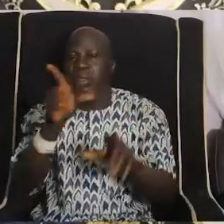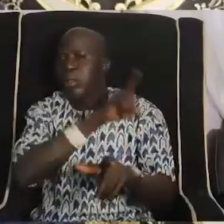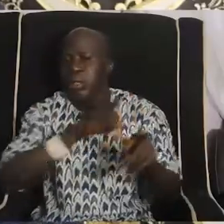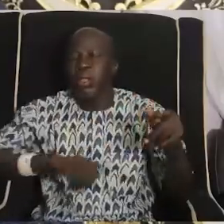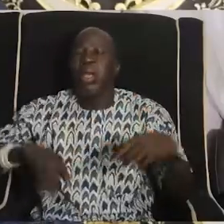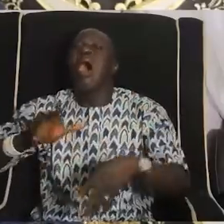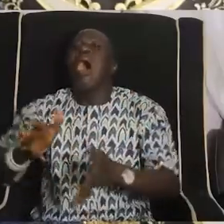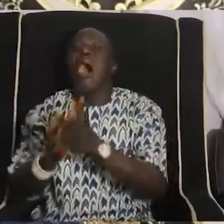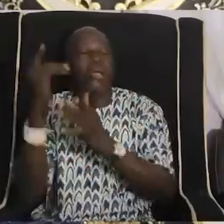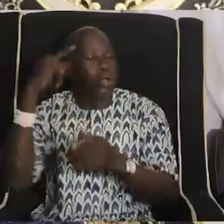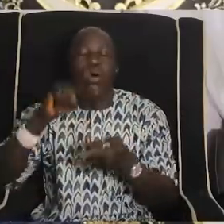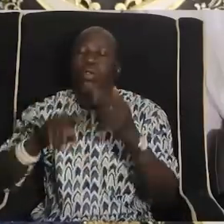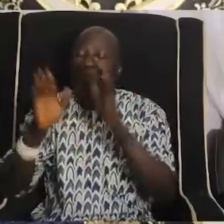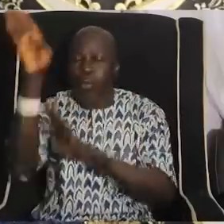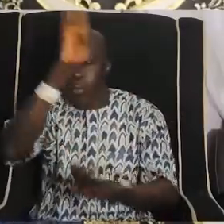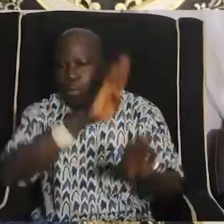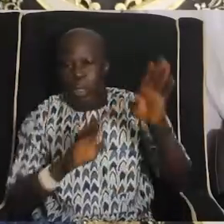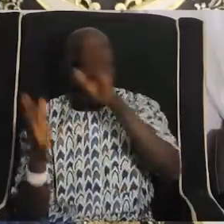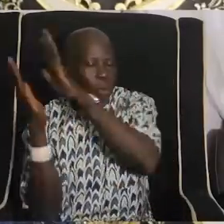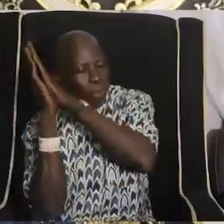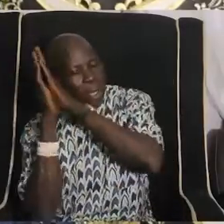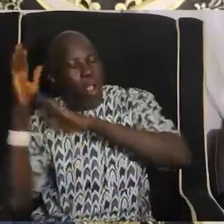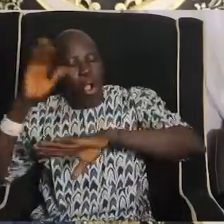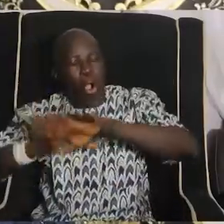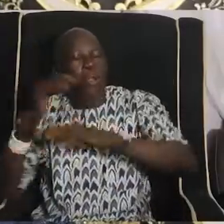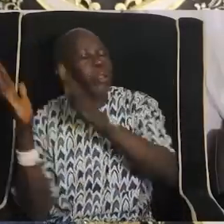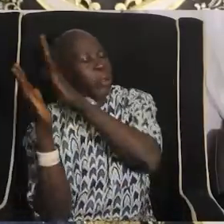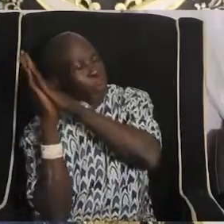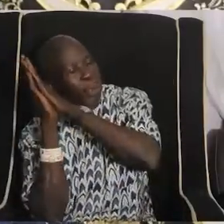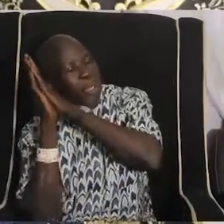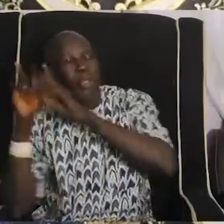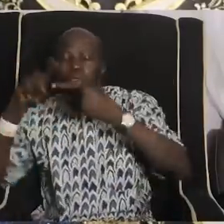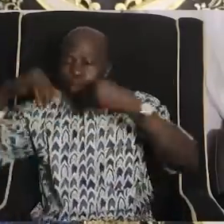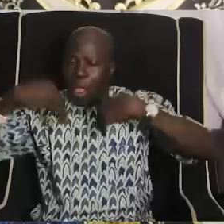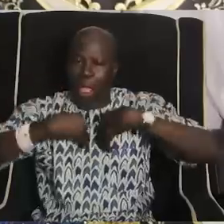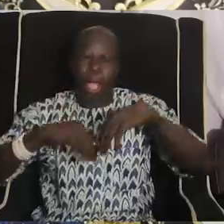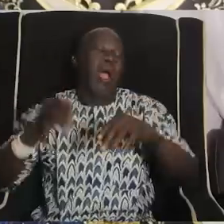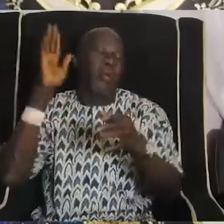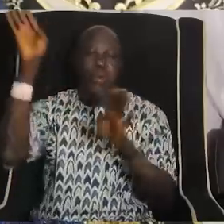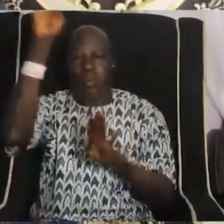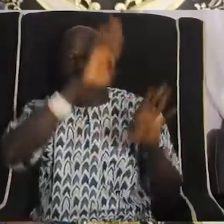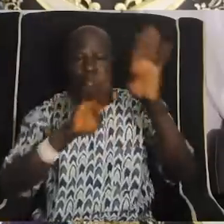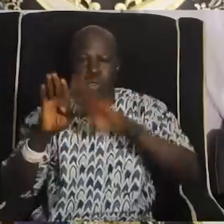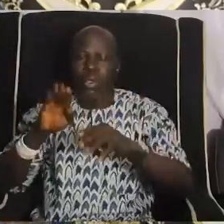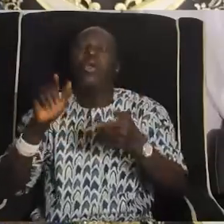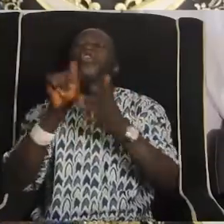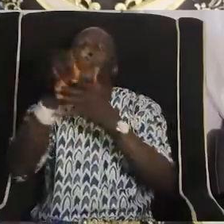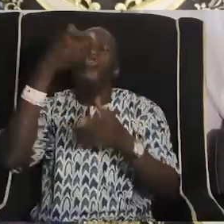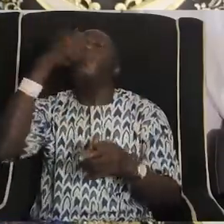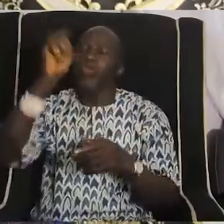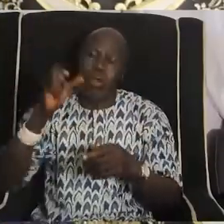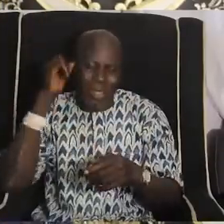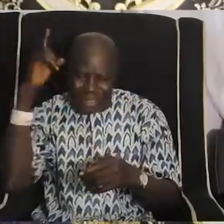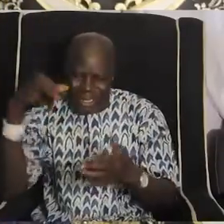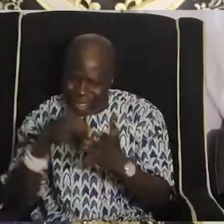asks us to pray. Ogun ibusun. Battle of bed. Lori ibusun. On the bed. Lo ti ri ogun yen. You are get the battle. O ti ye ko yi oda. You're supposed